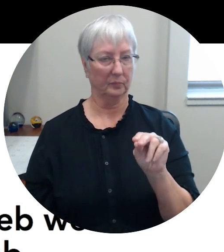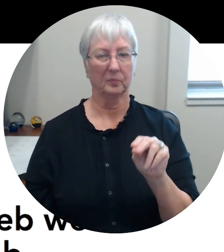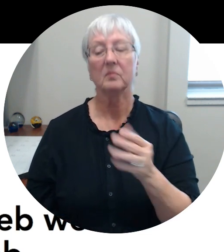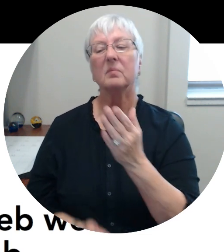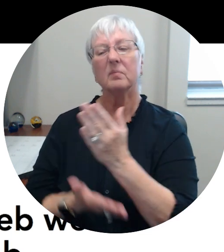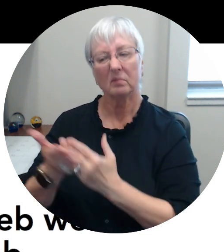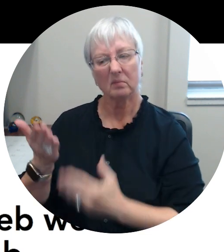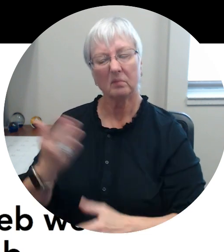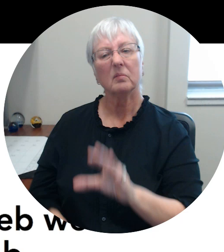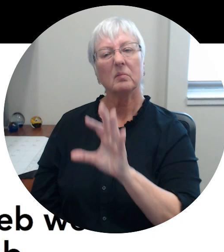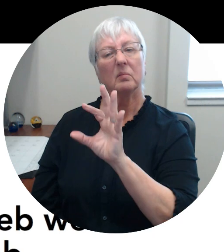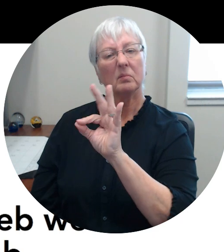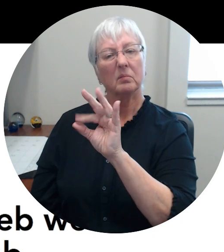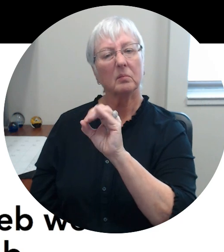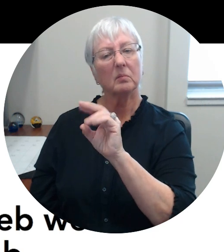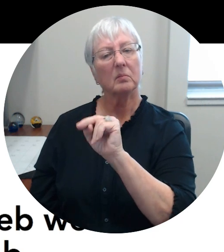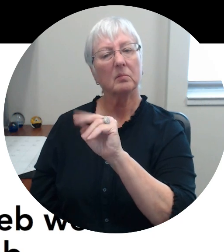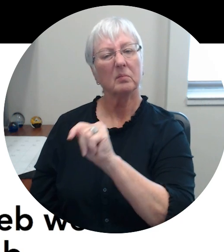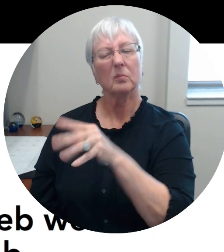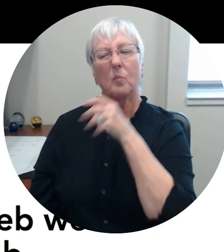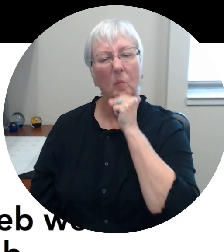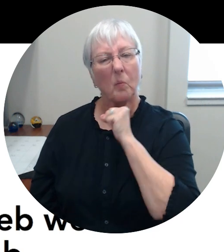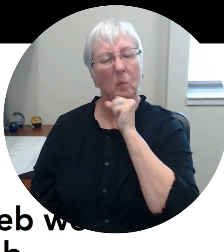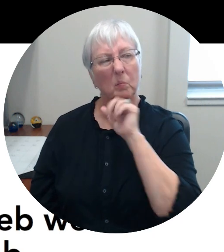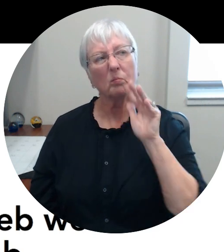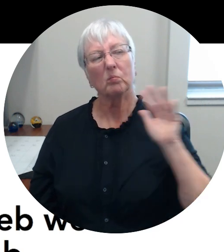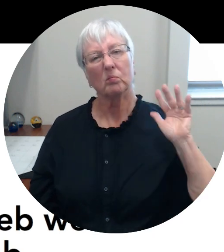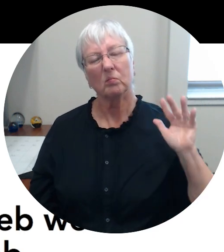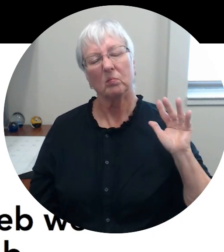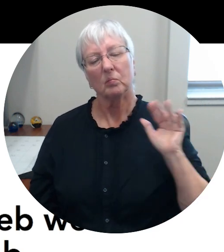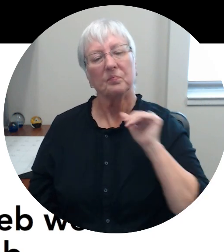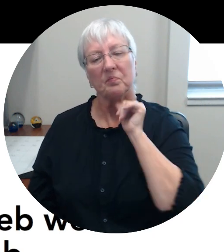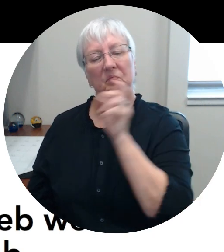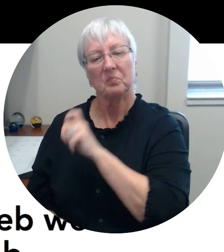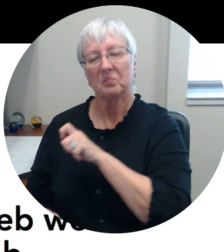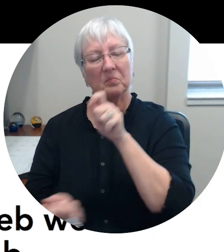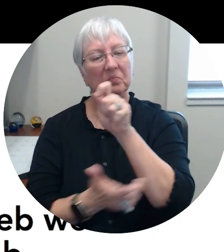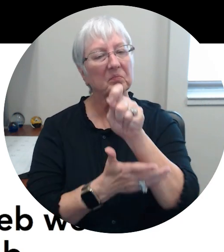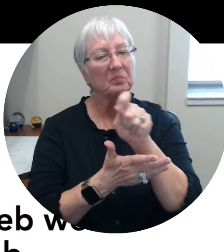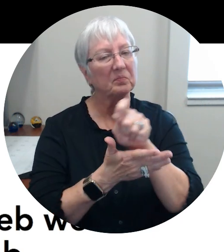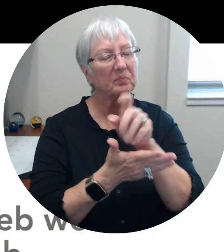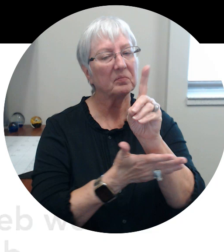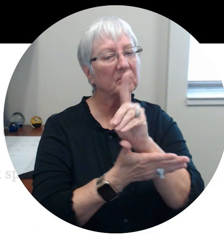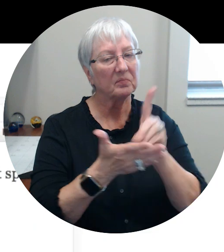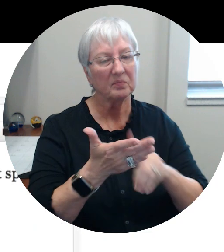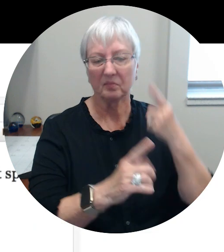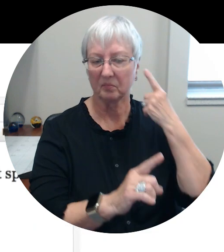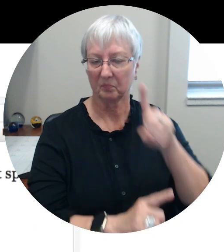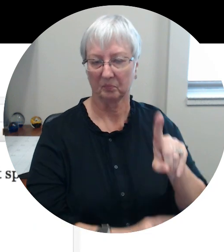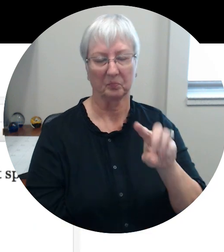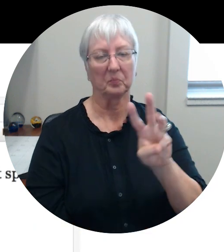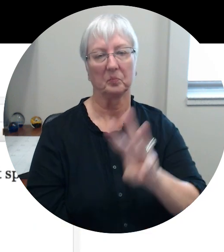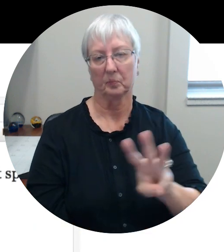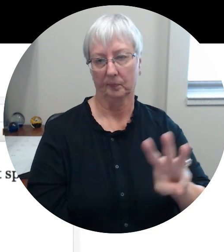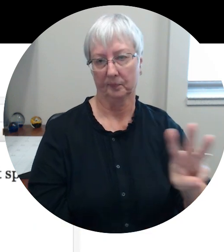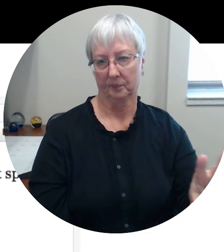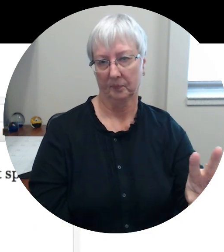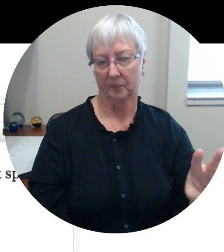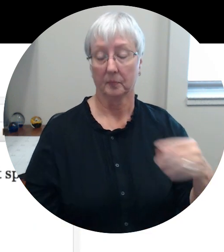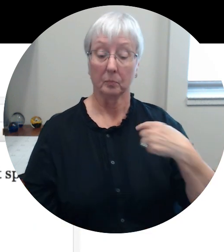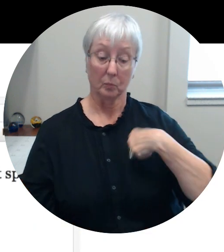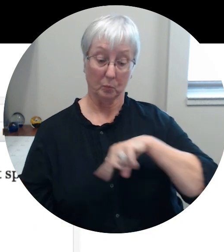some kind of automated generator and ones that were designed specifically and intentionally for use on the web. As designers and builders of the